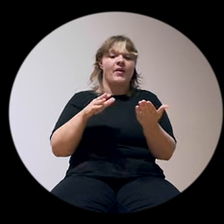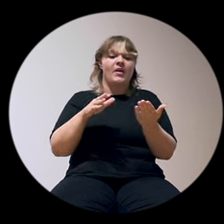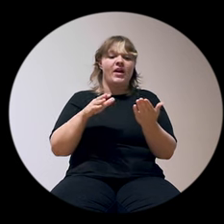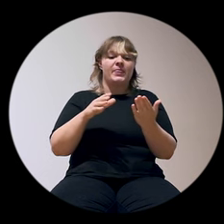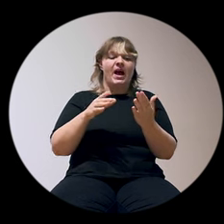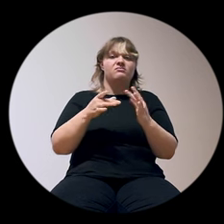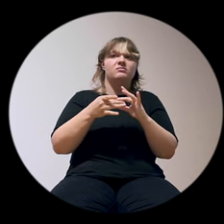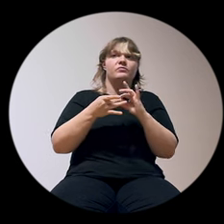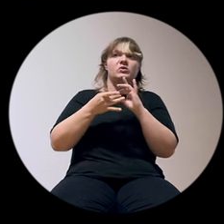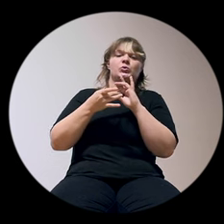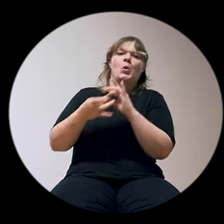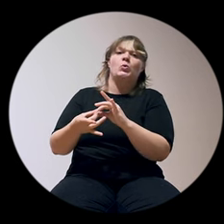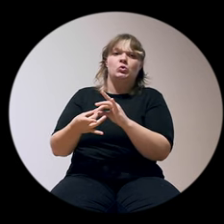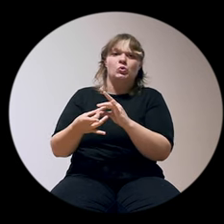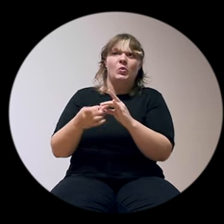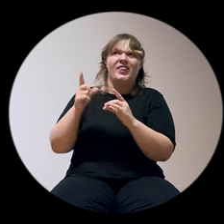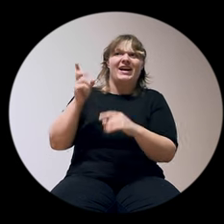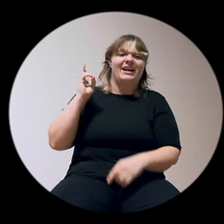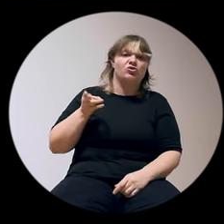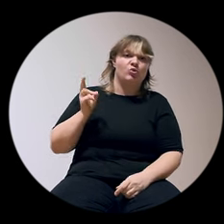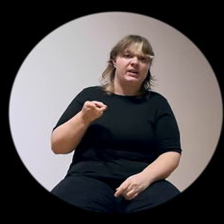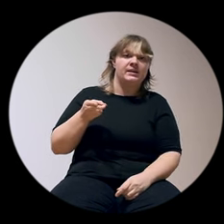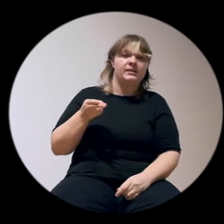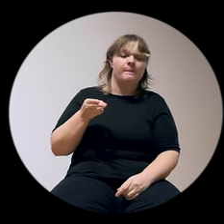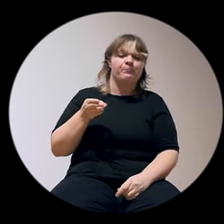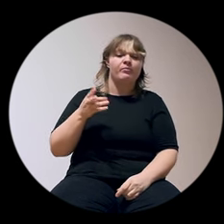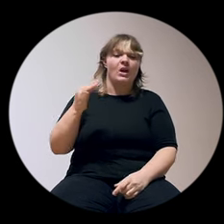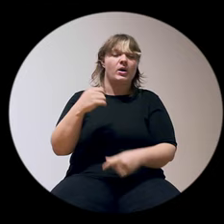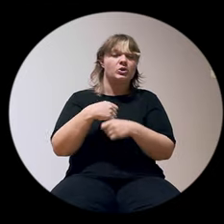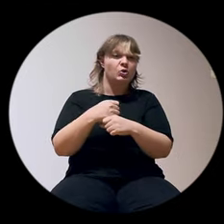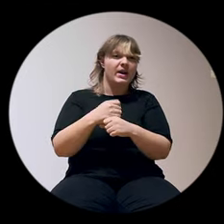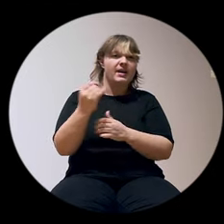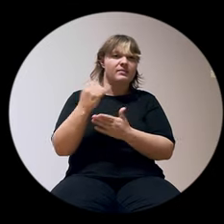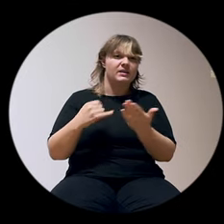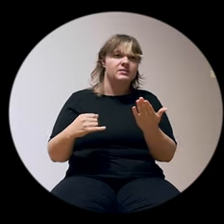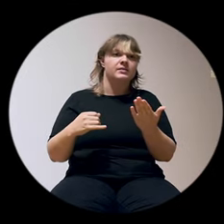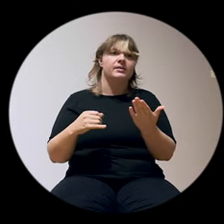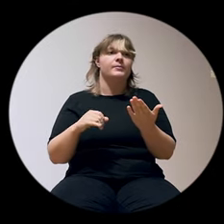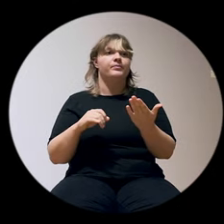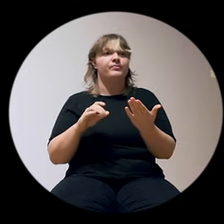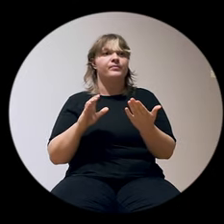to this history. I wanted to create a piece of work that